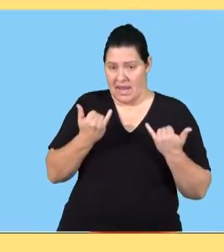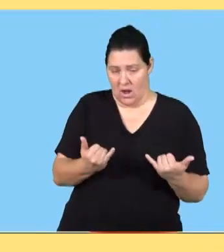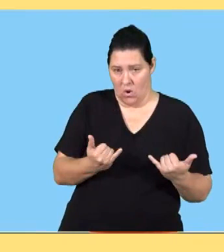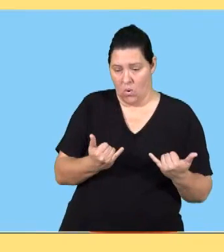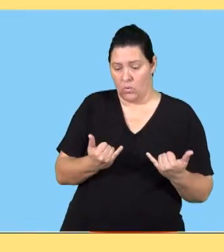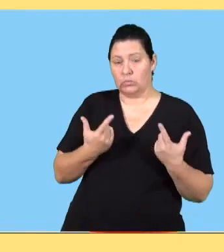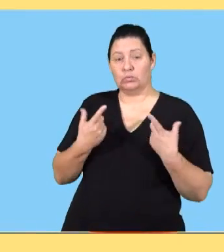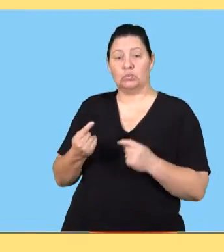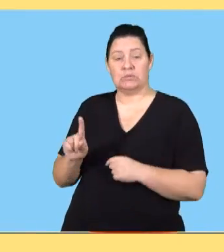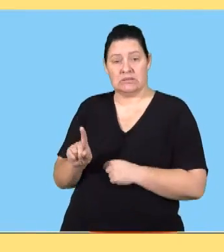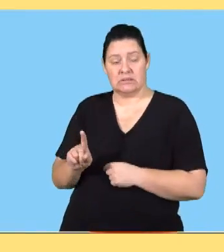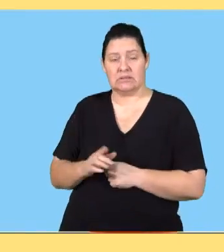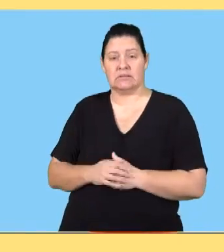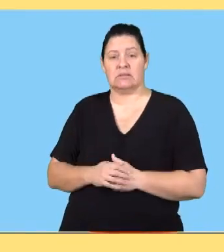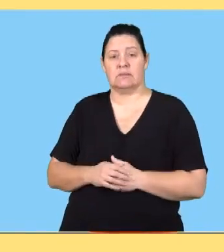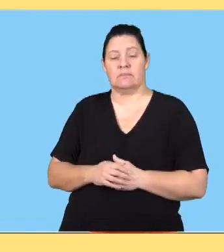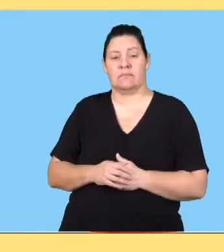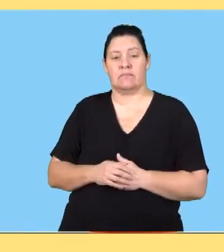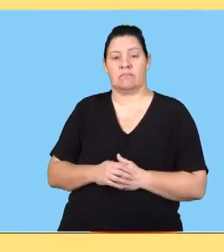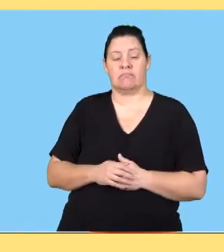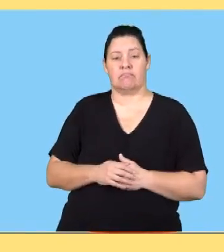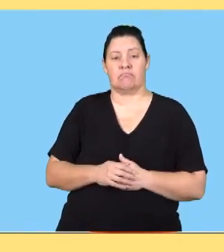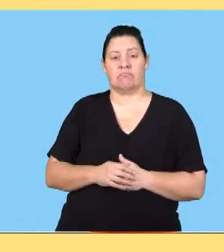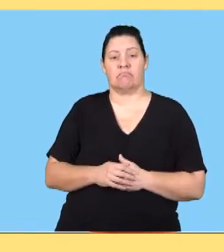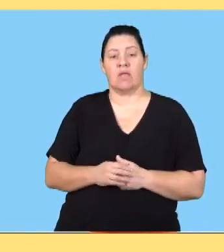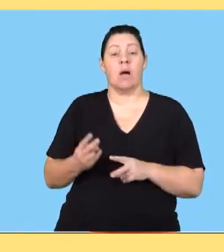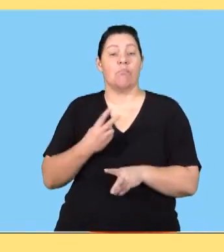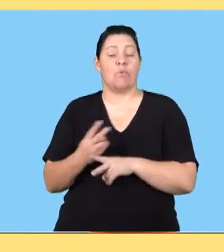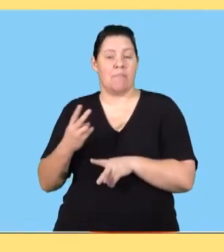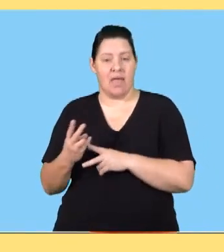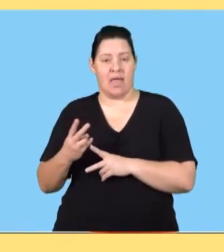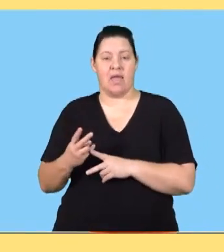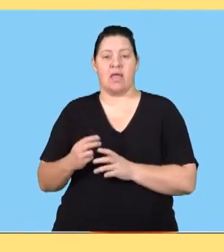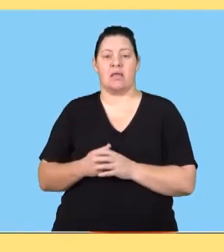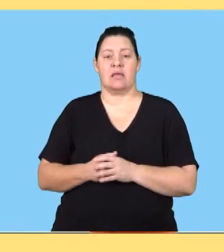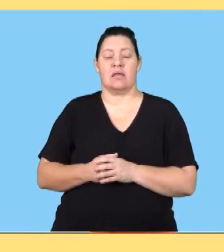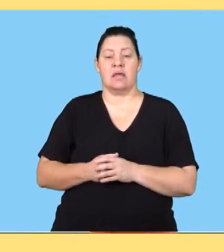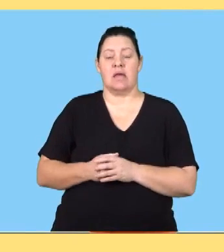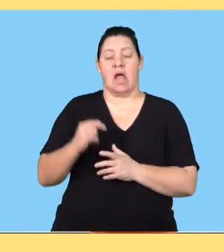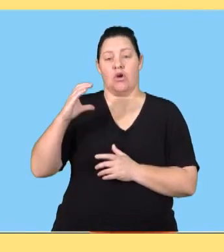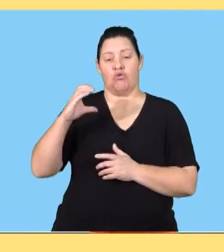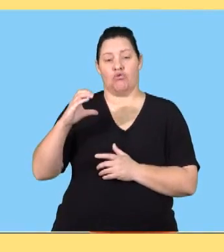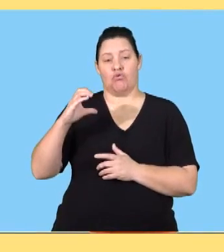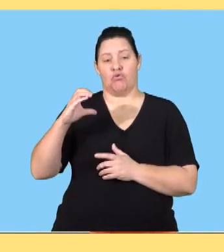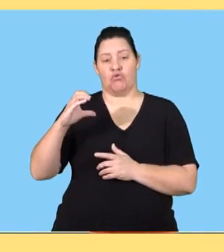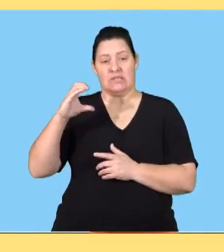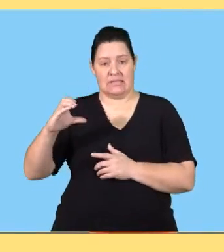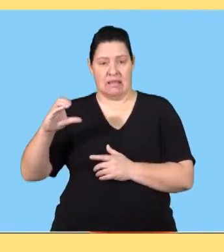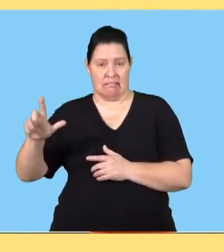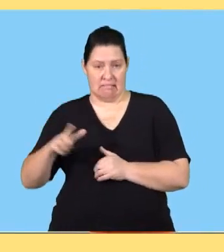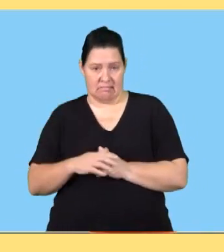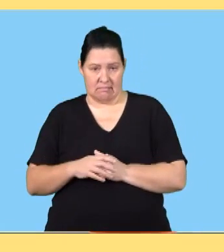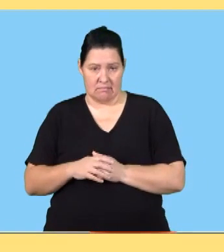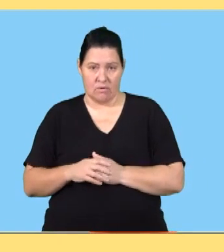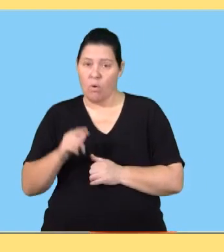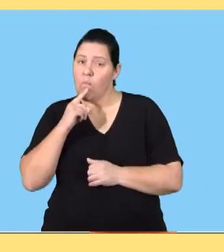then now what we are going to do is to prepare the creditors ledger.